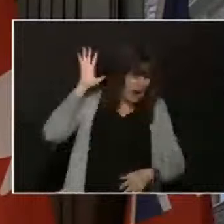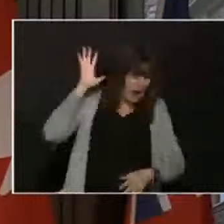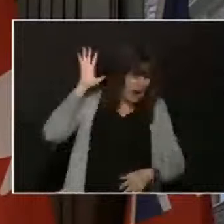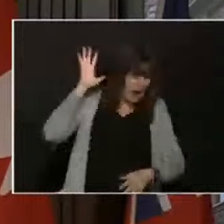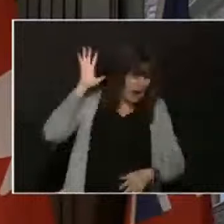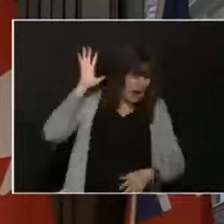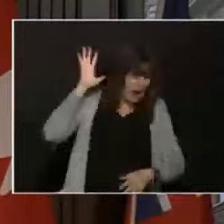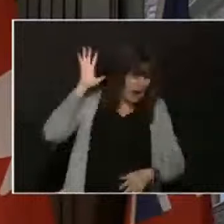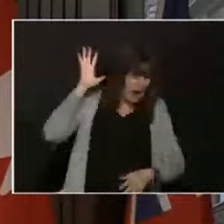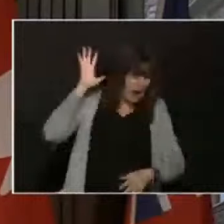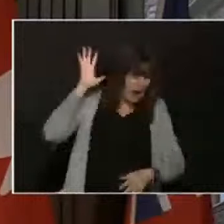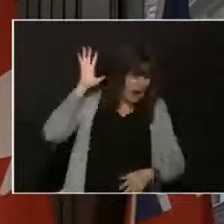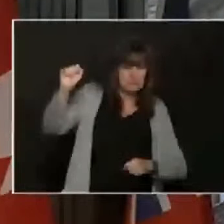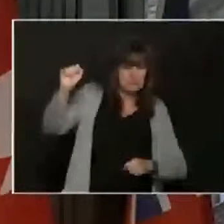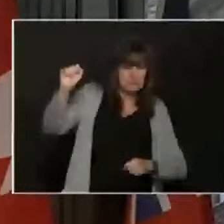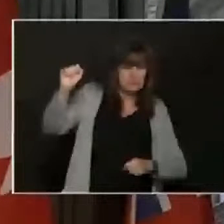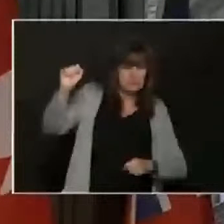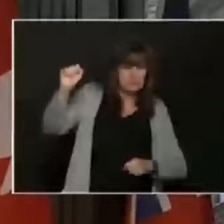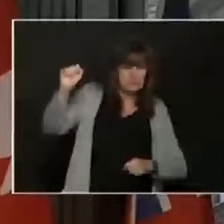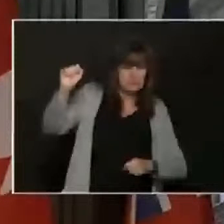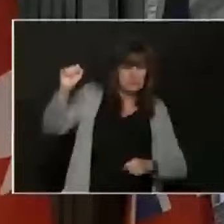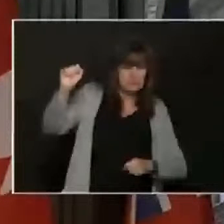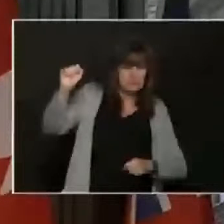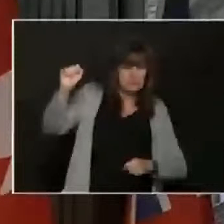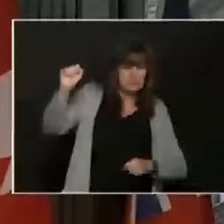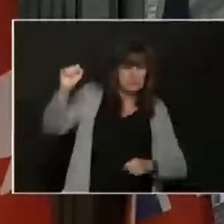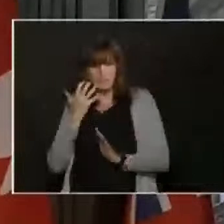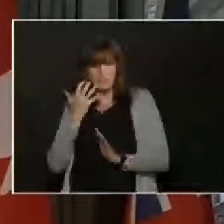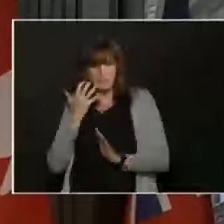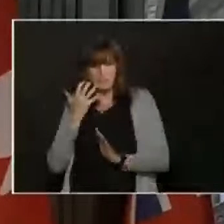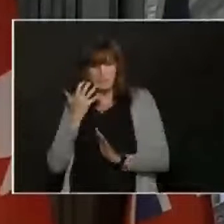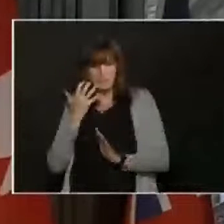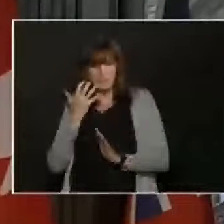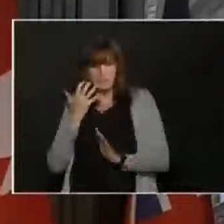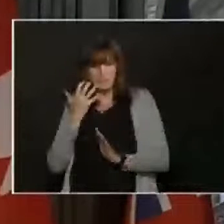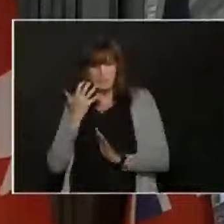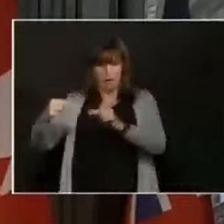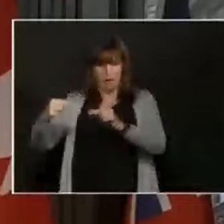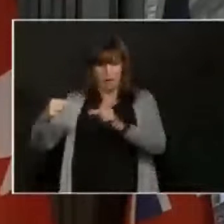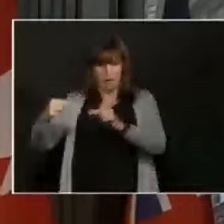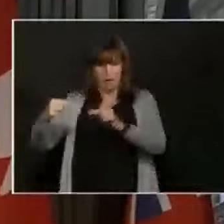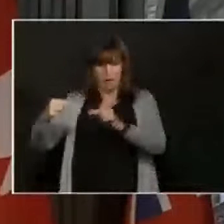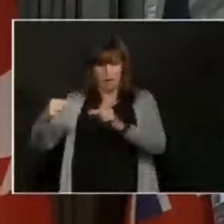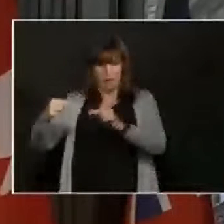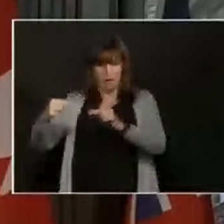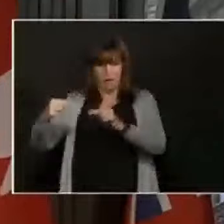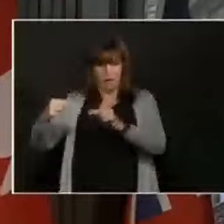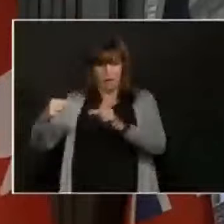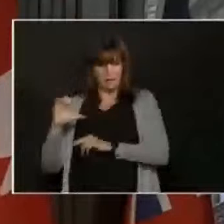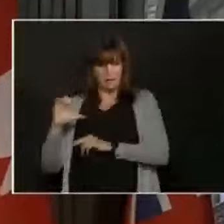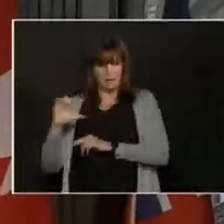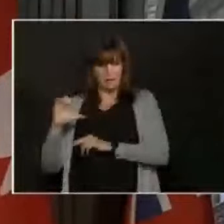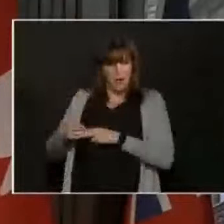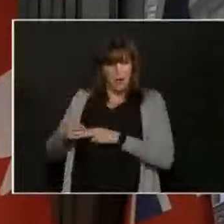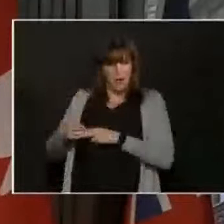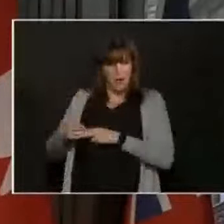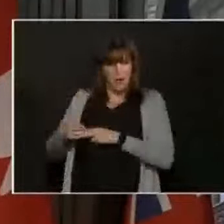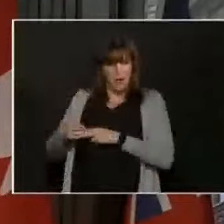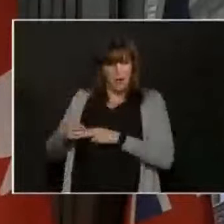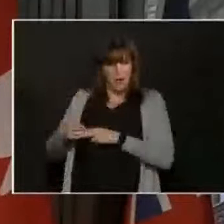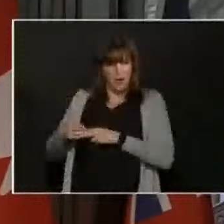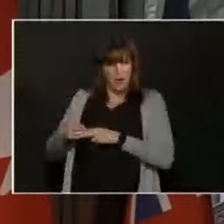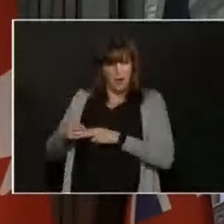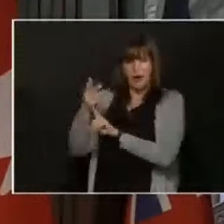beds. Field hospitals will hold patients throughout the winter. But as we climb closer to 1,000 intensive care